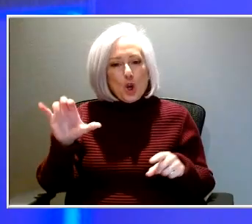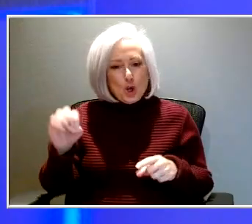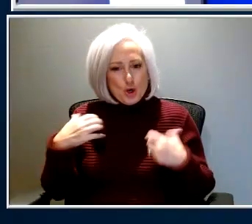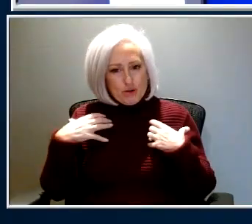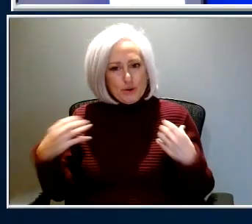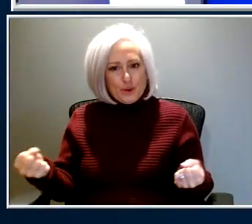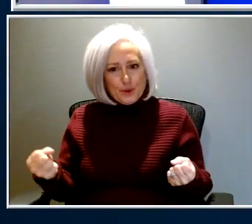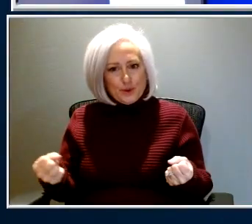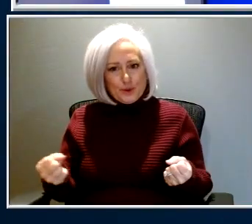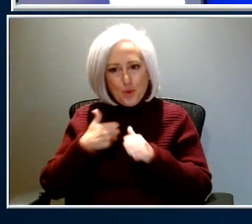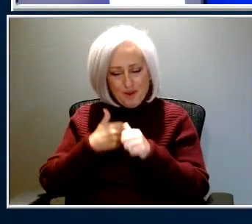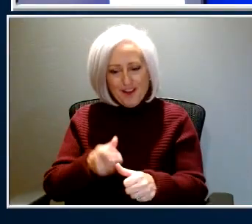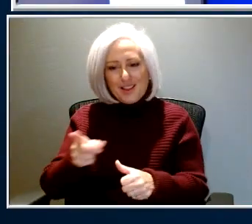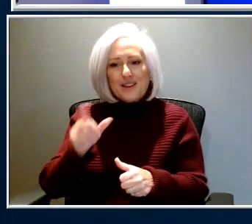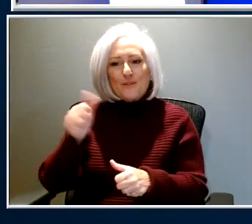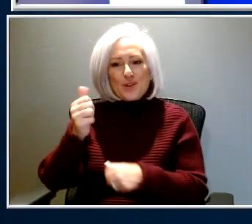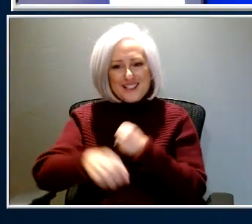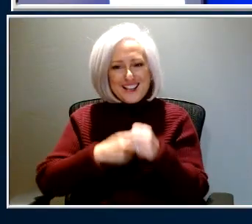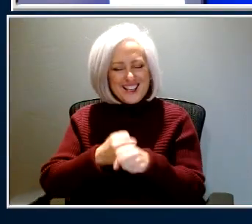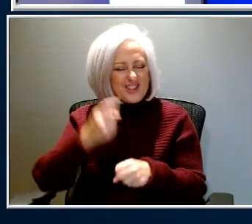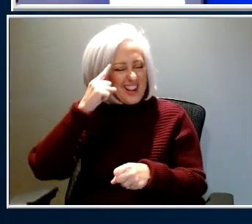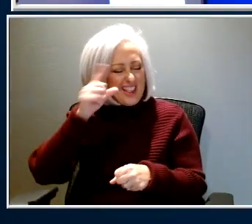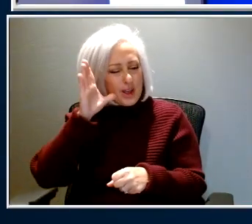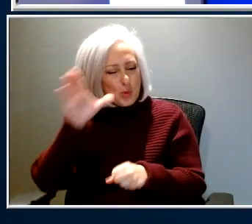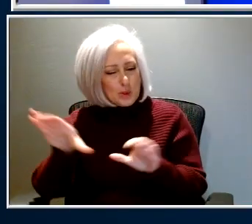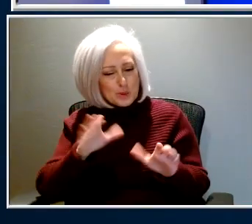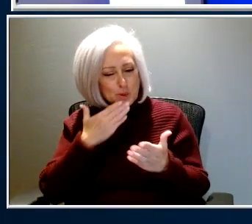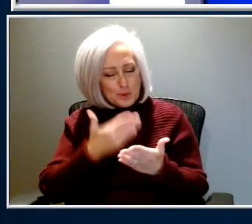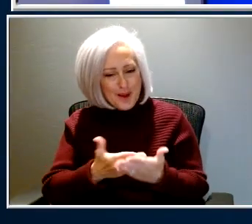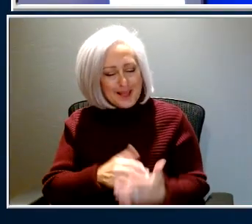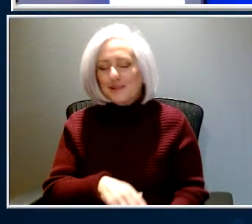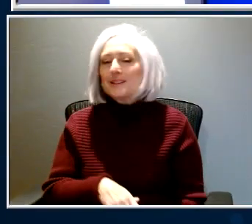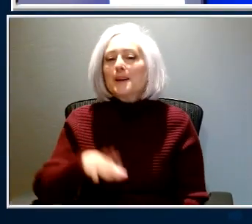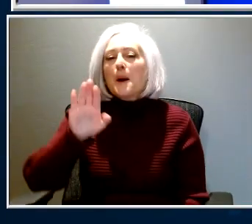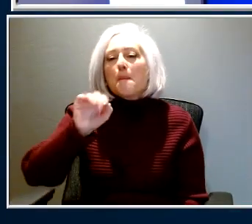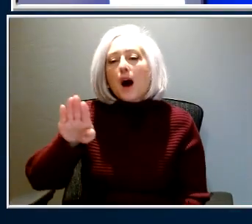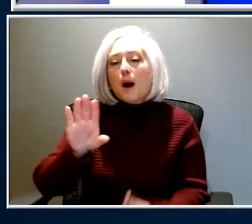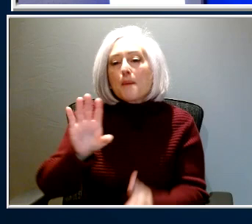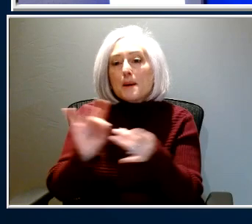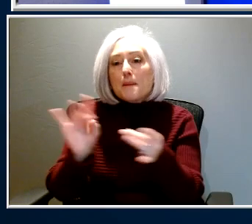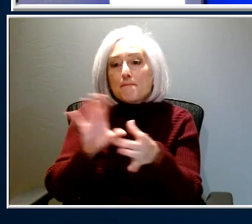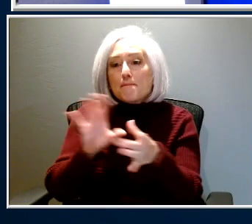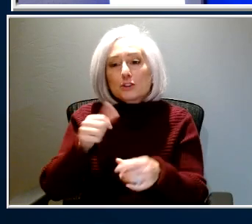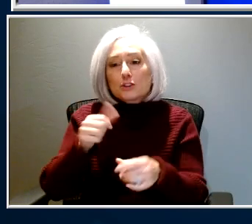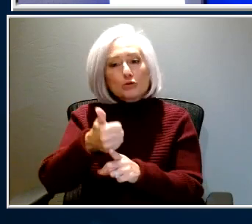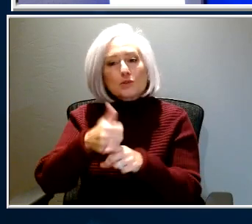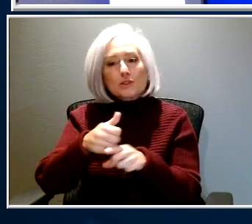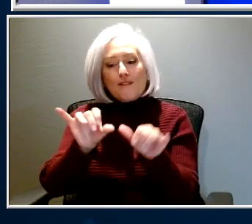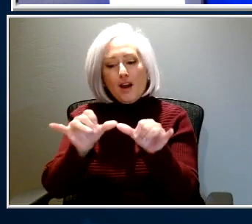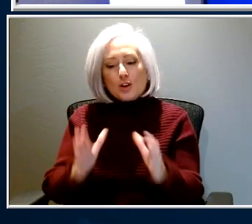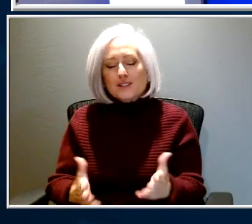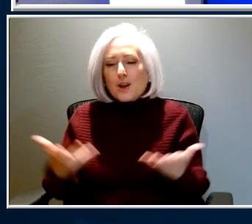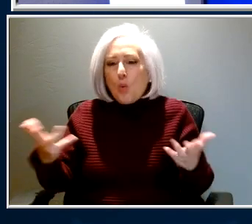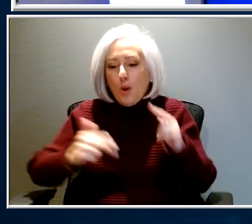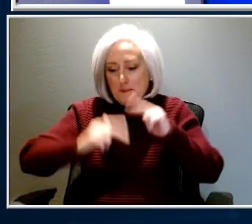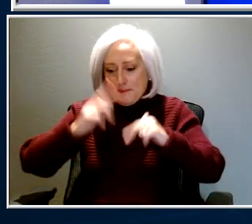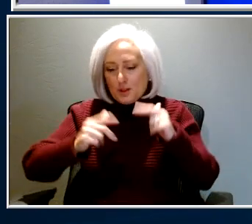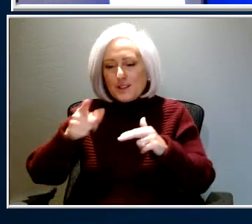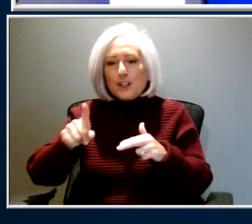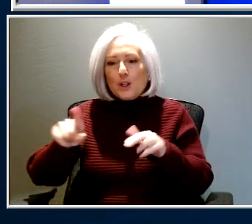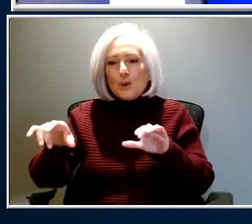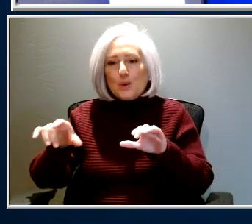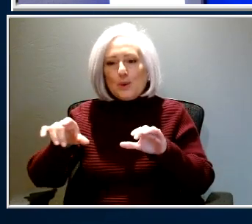well. So, Bob, we mentioned off the top of the program that you're an architect. Tell us what buildings that you've worked on that we